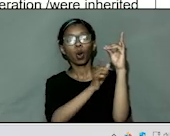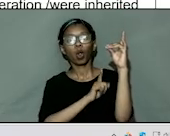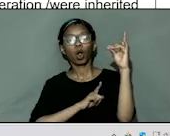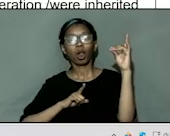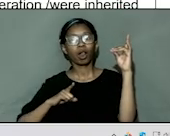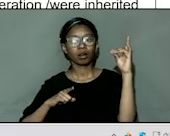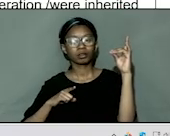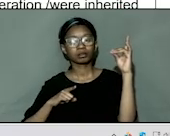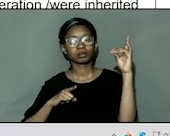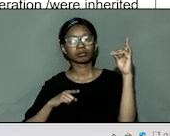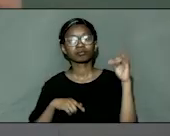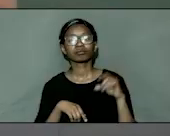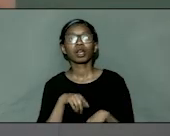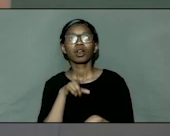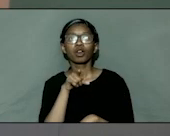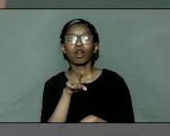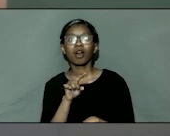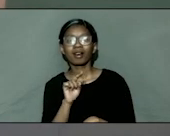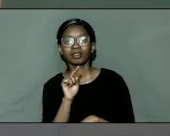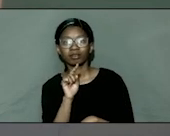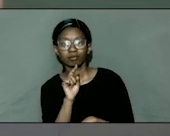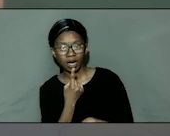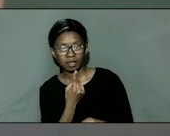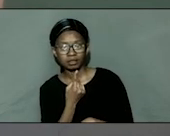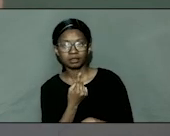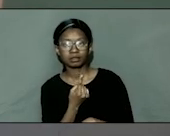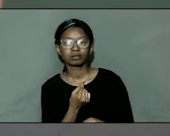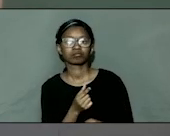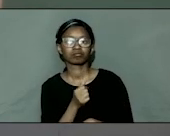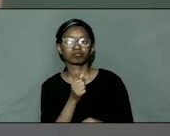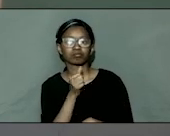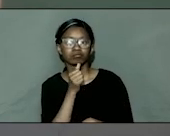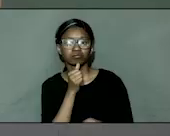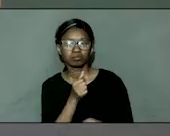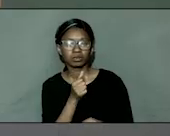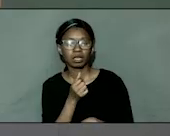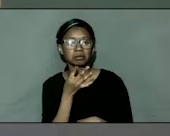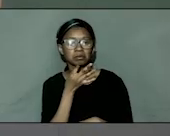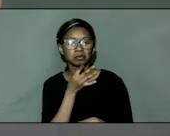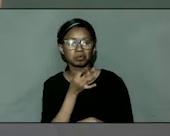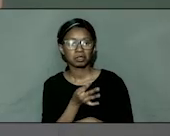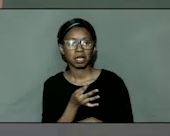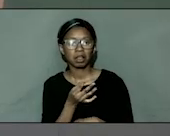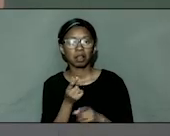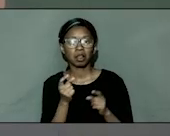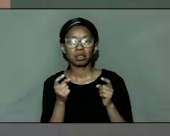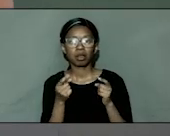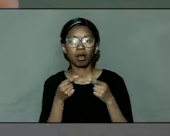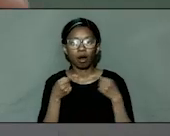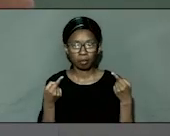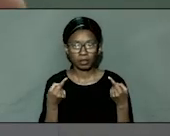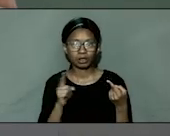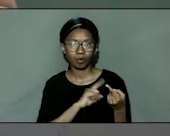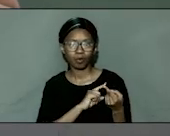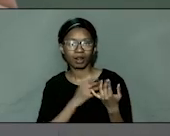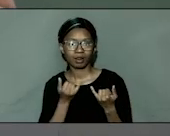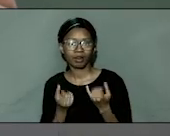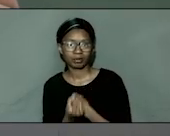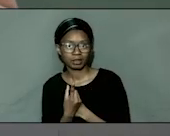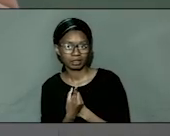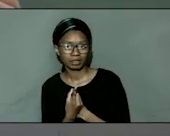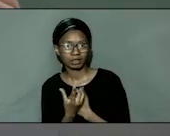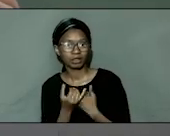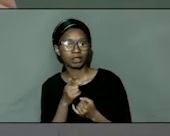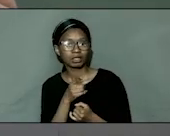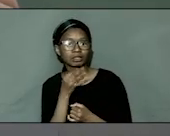of why the now characteristics. I don't know if I'm making sense, guys. Ne? It is asking, why